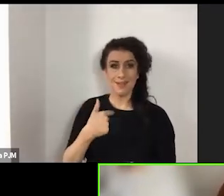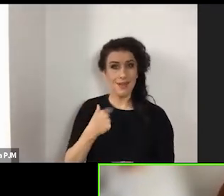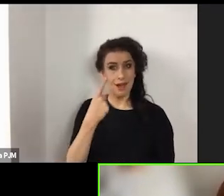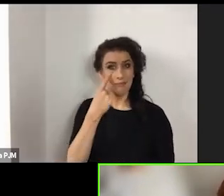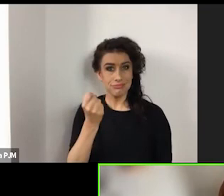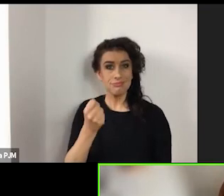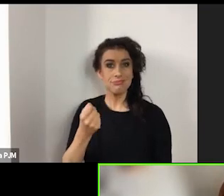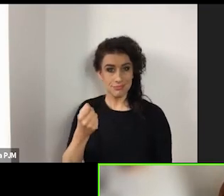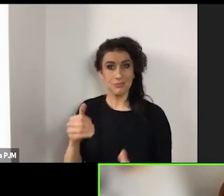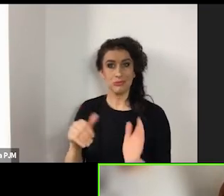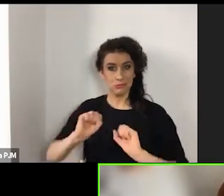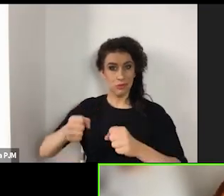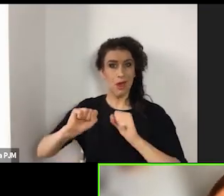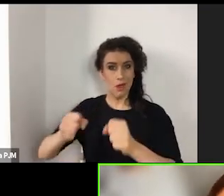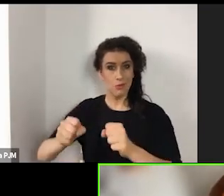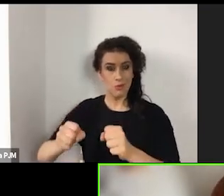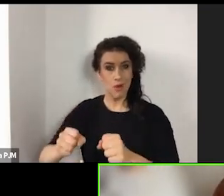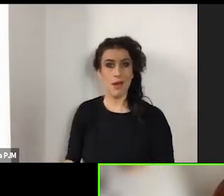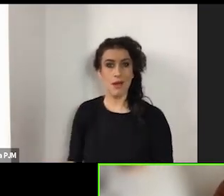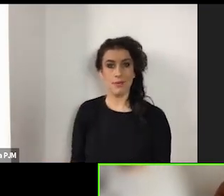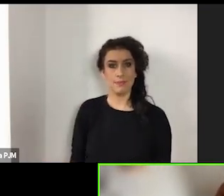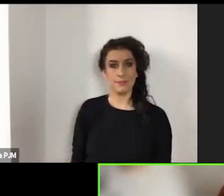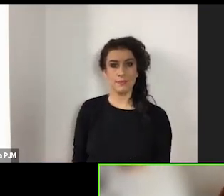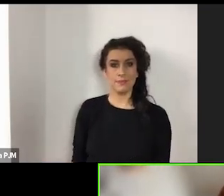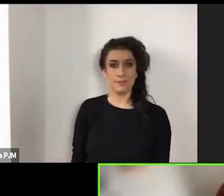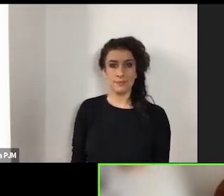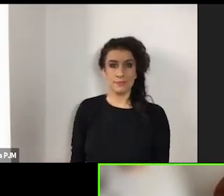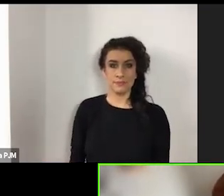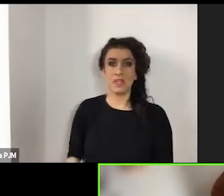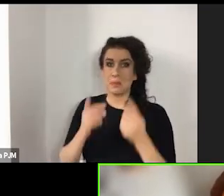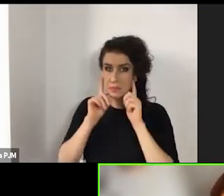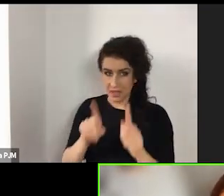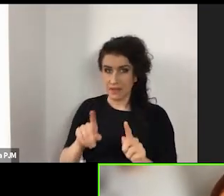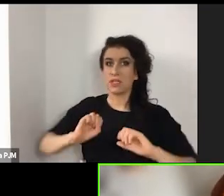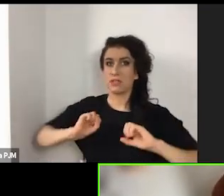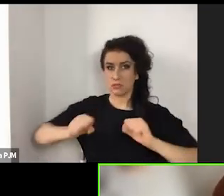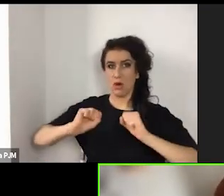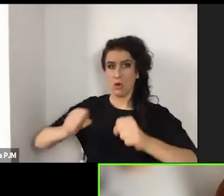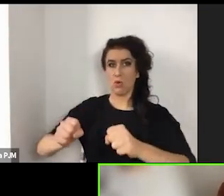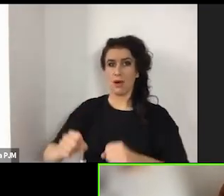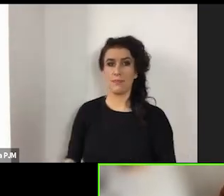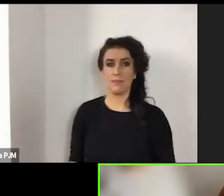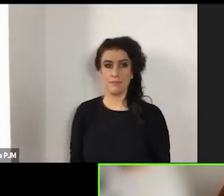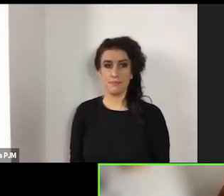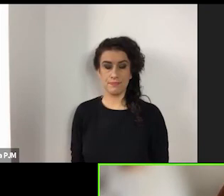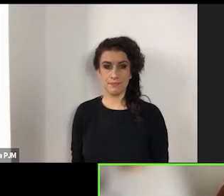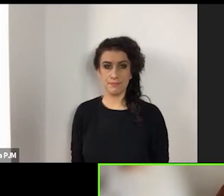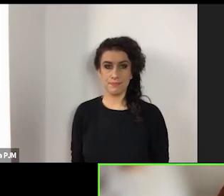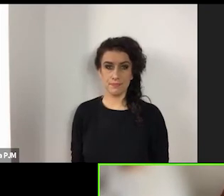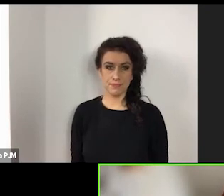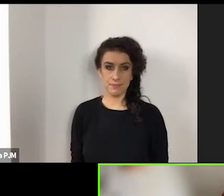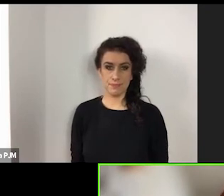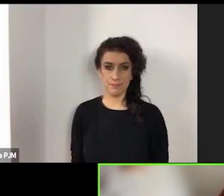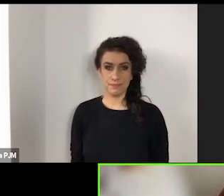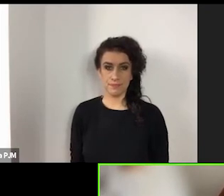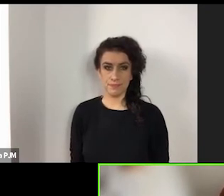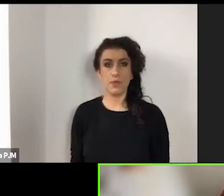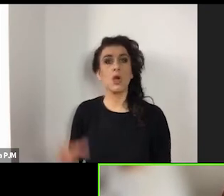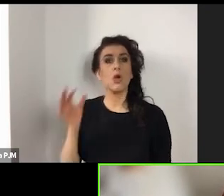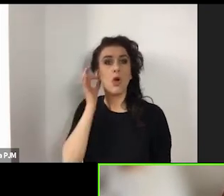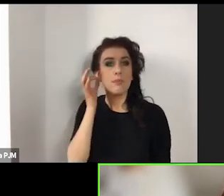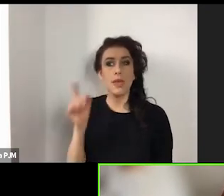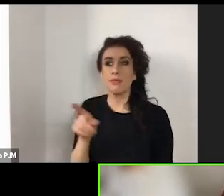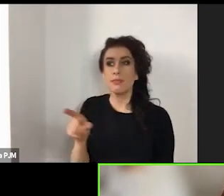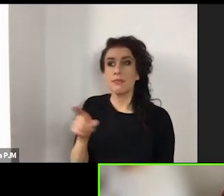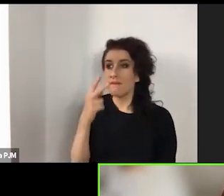have nothing, they have nowhere to go, they have never worked, they feel so underestimated, they will